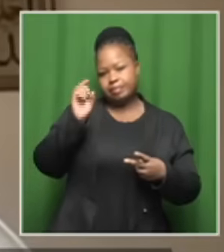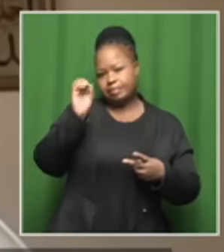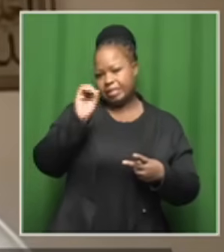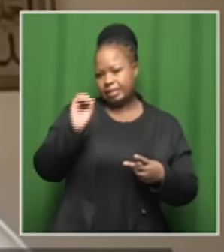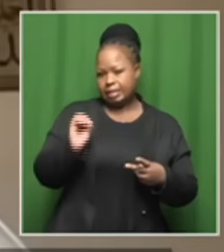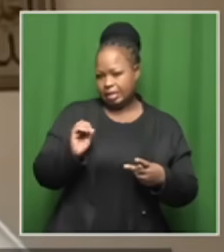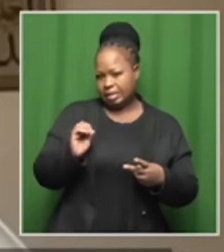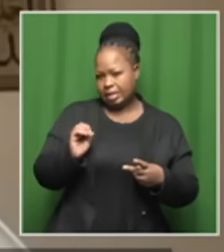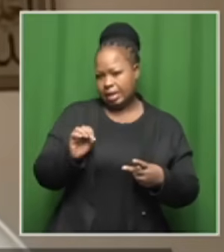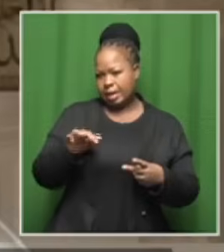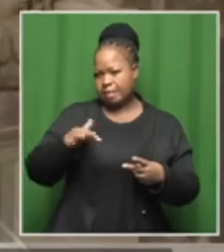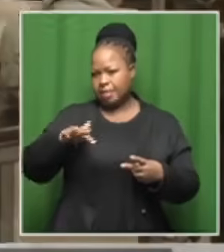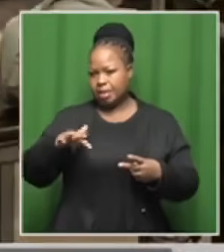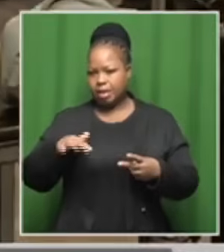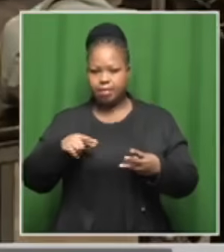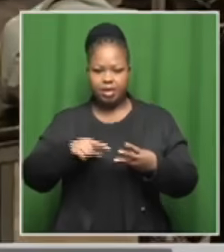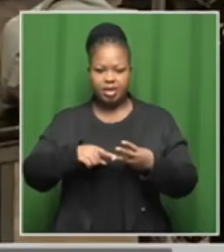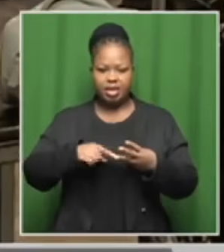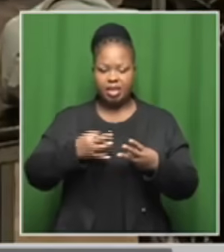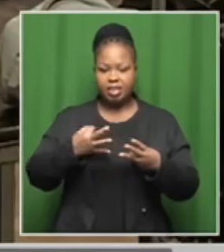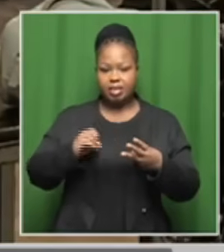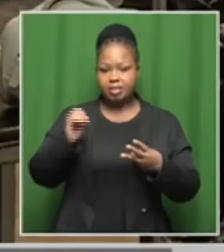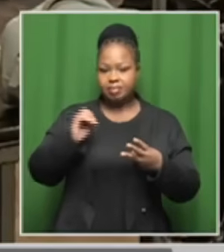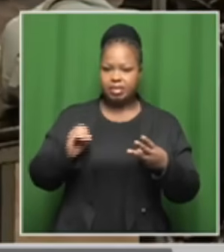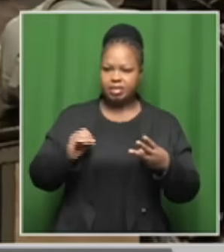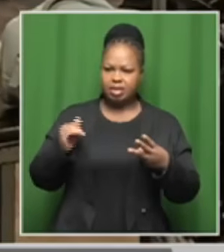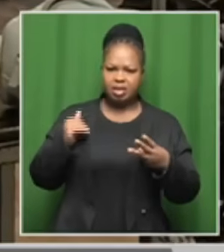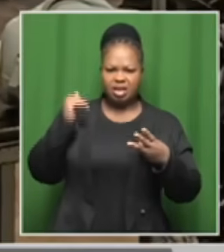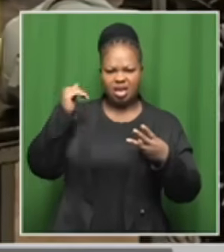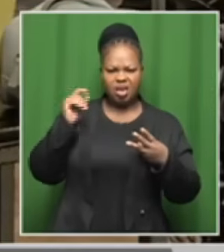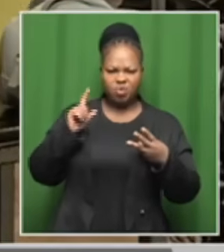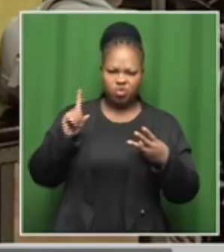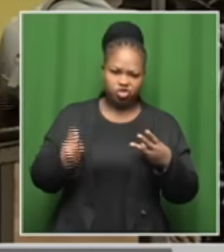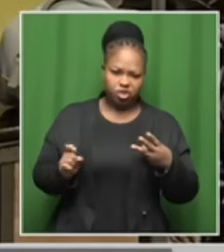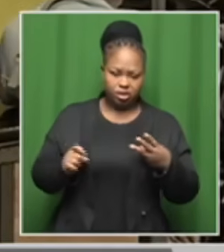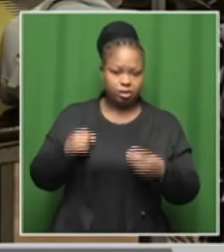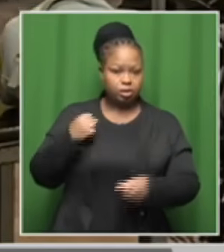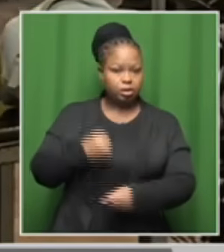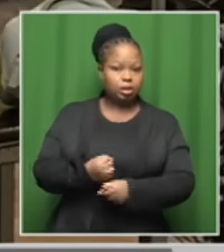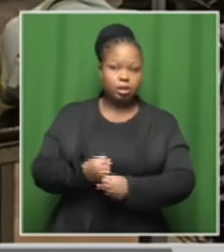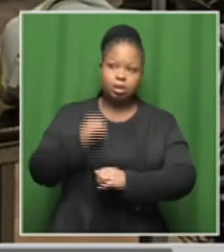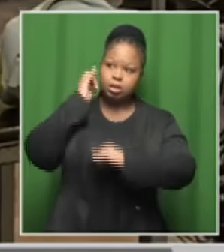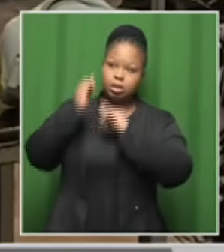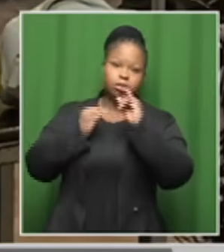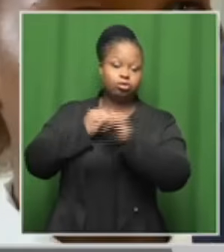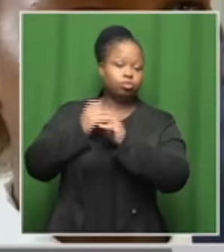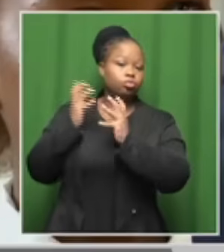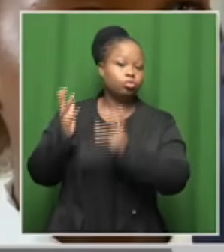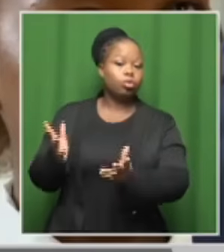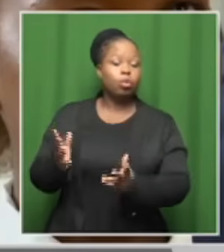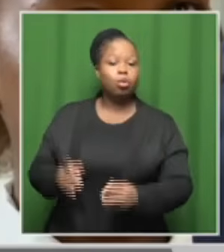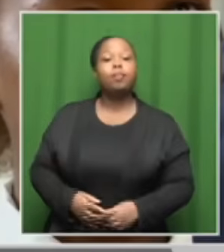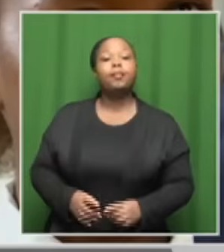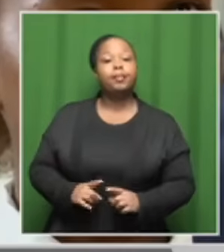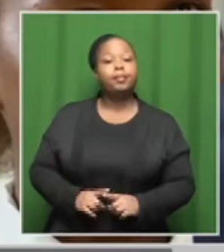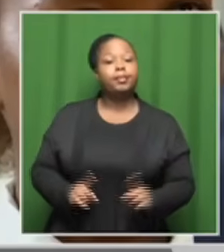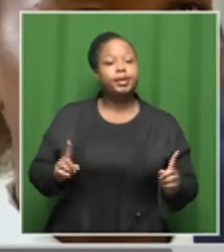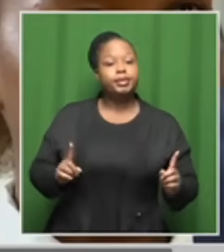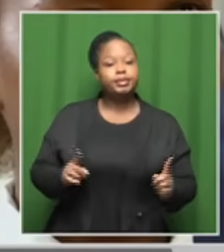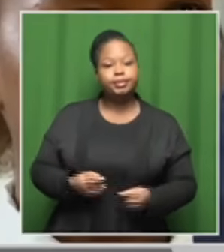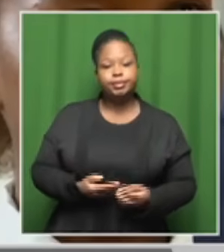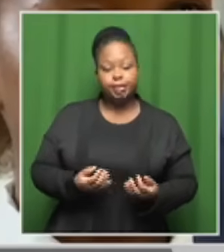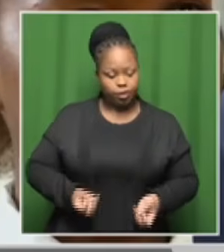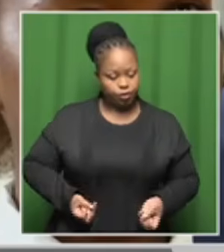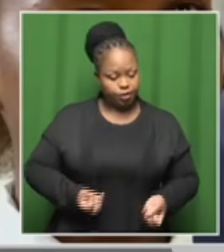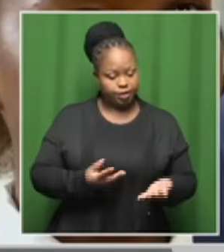questions, and 30% high question. That is a standard internationally. But if you now give your